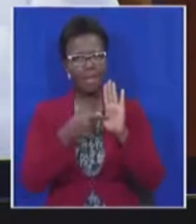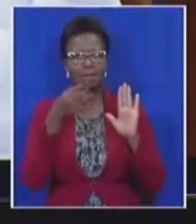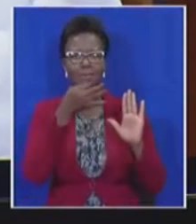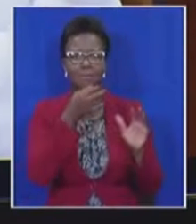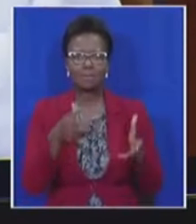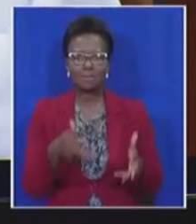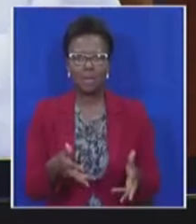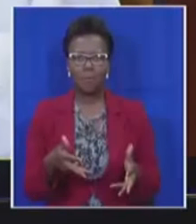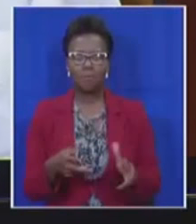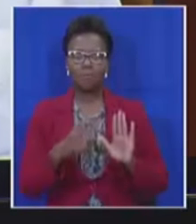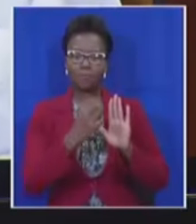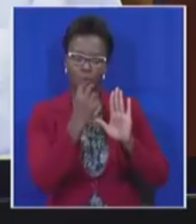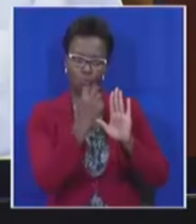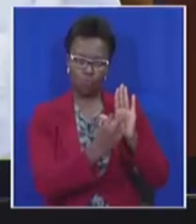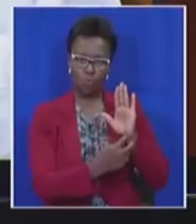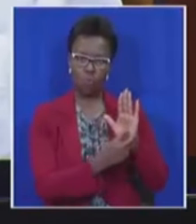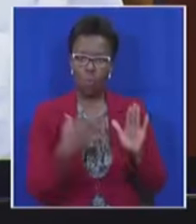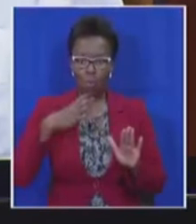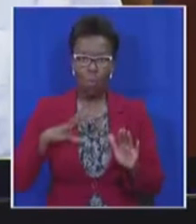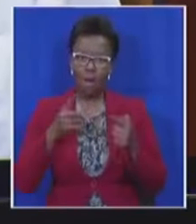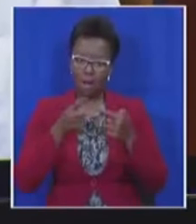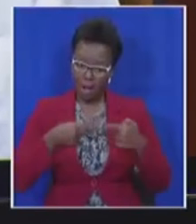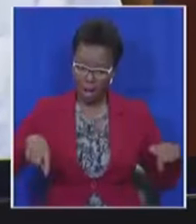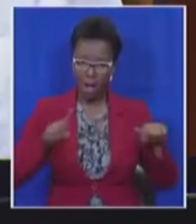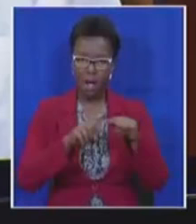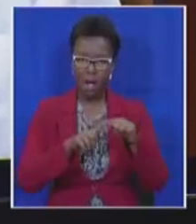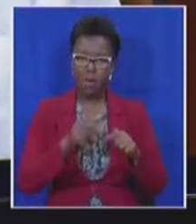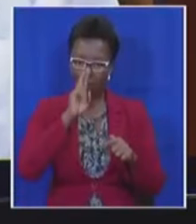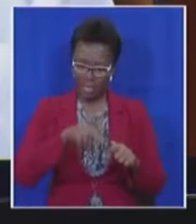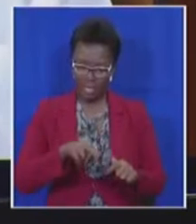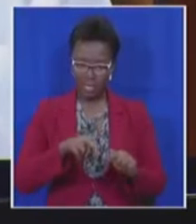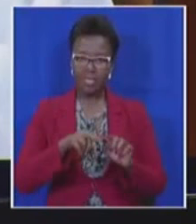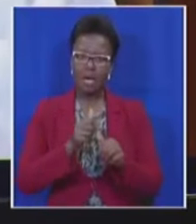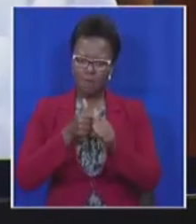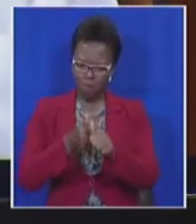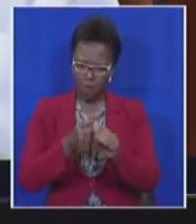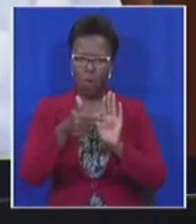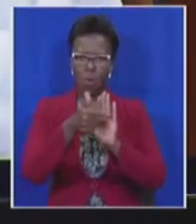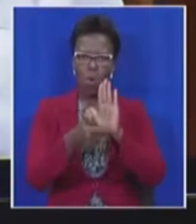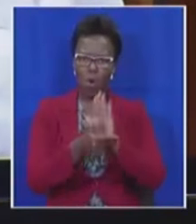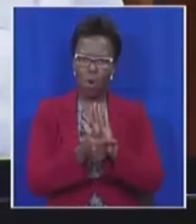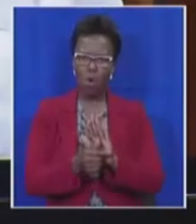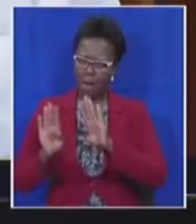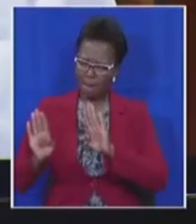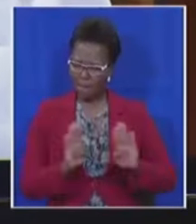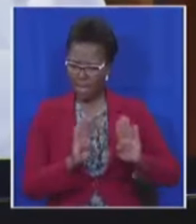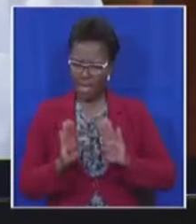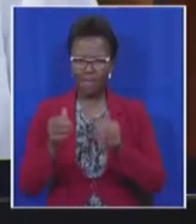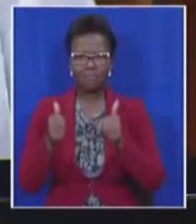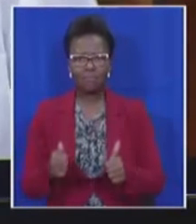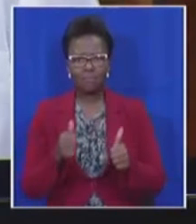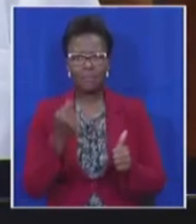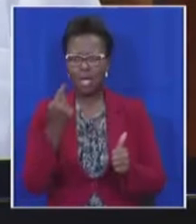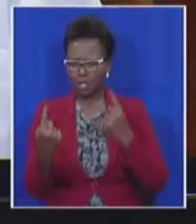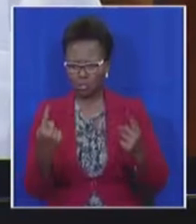that requires of us to act with discipline, with order, with respect to one